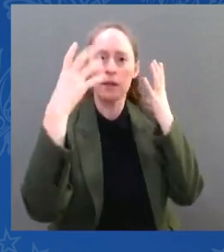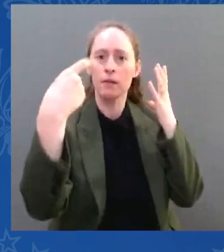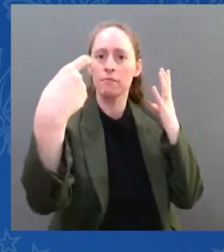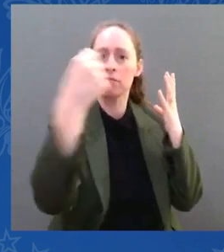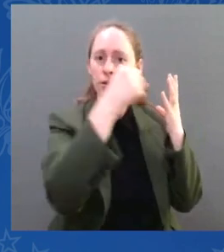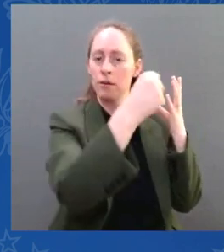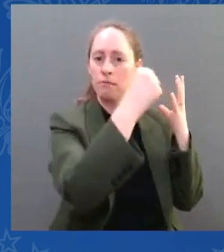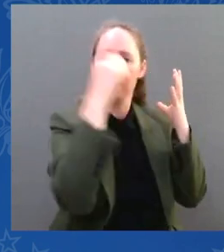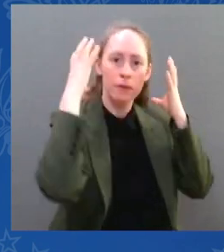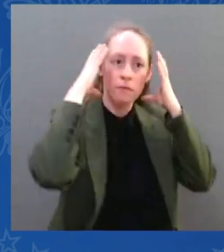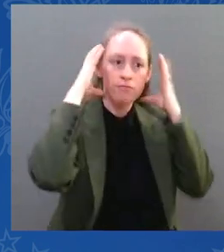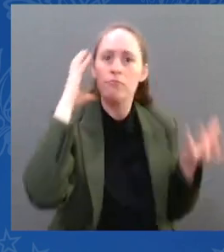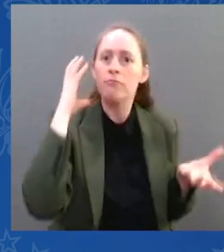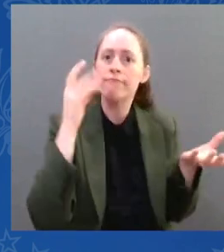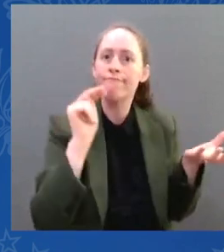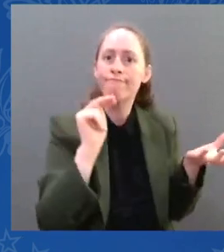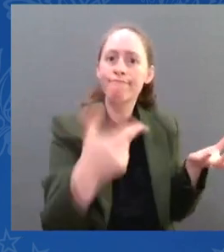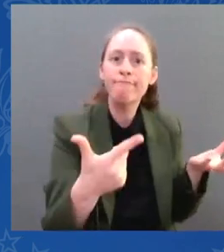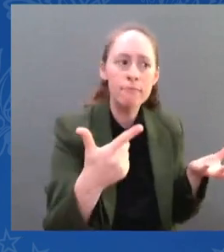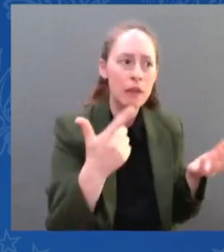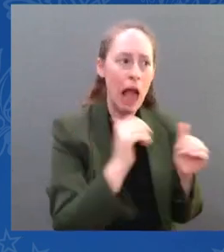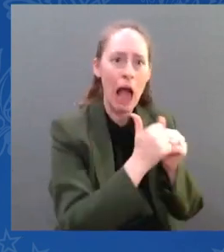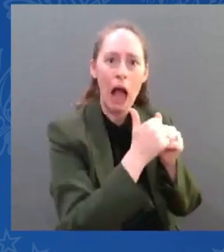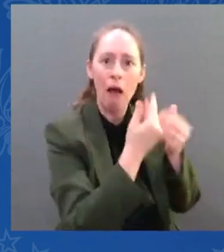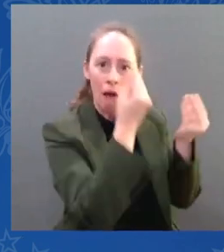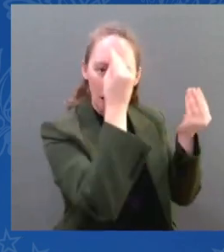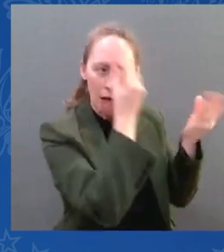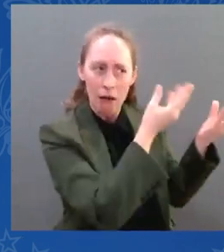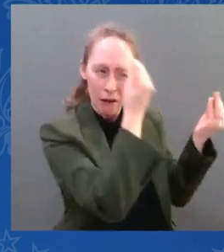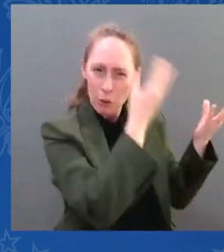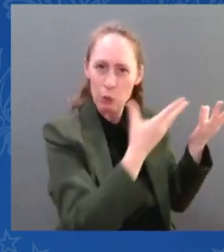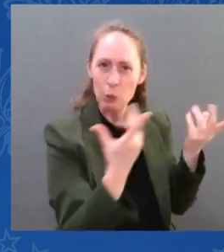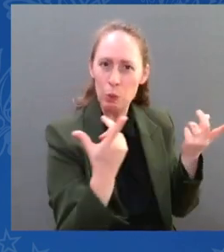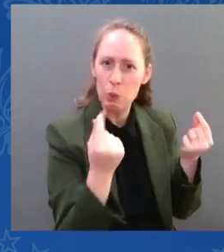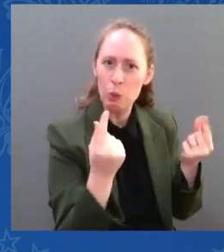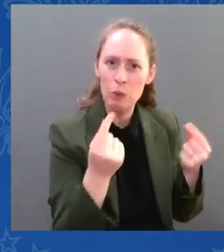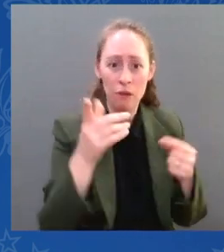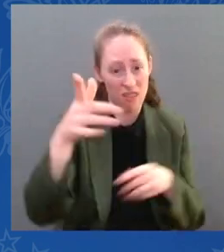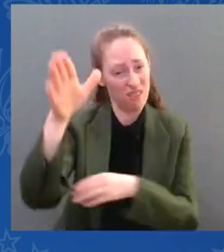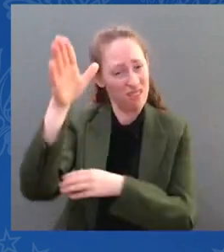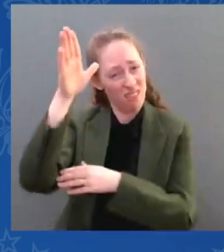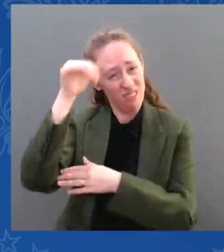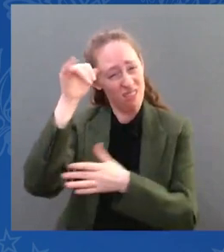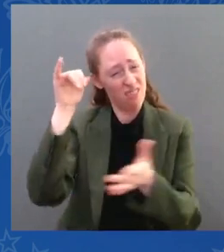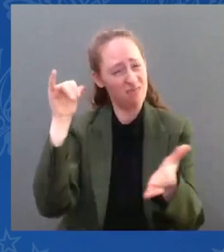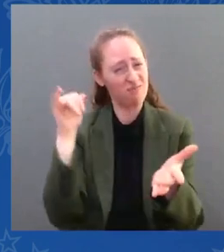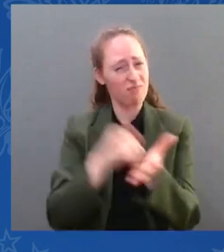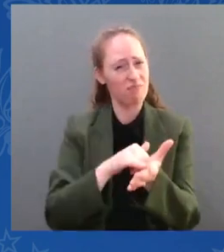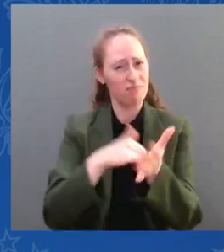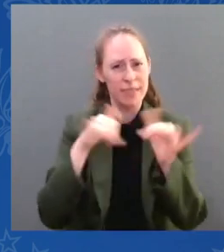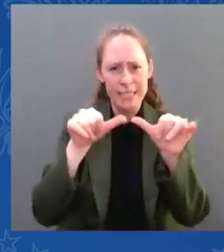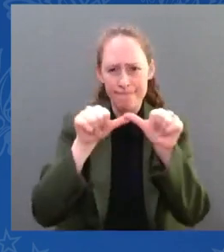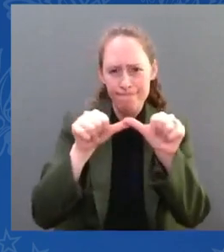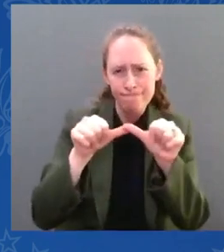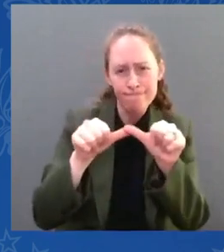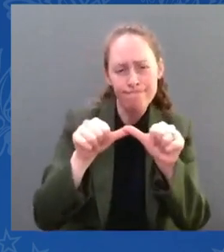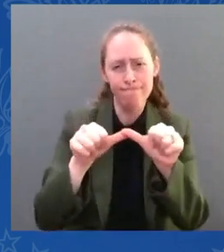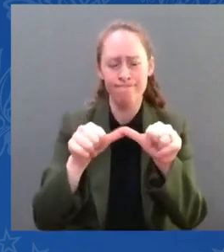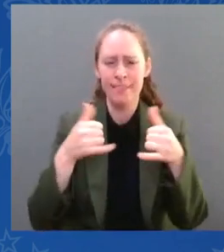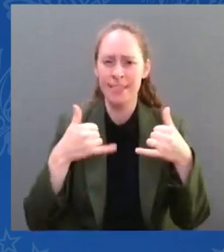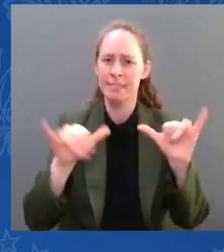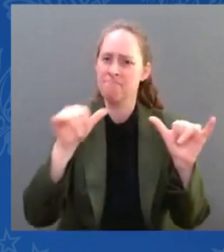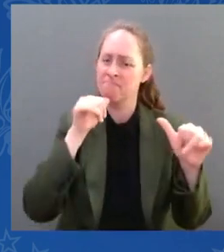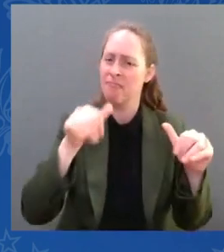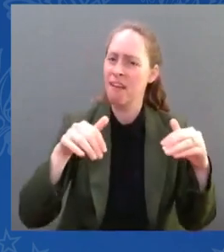on the enemy. And even when that M60 was hit by enemy fire, causing it to explode and